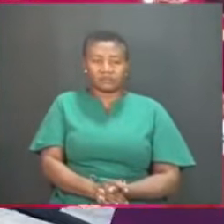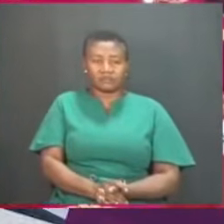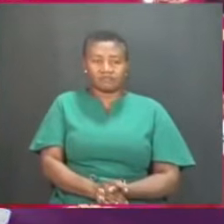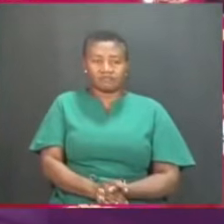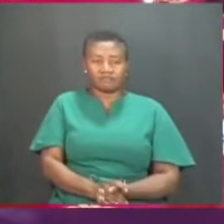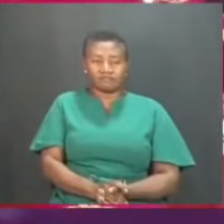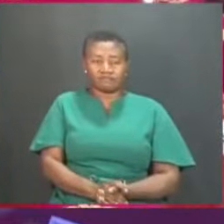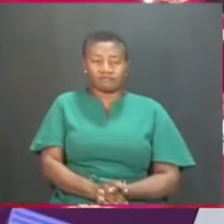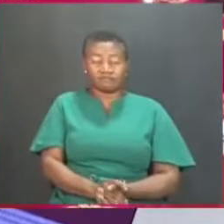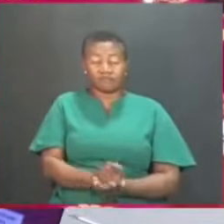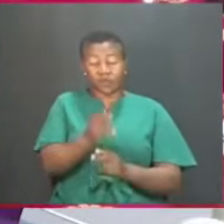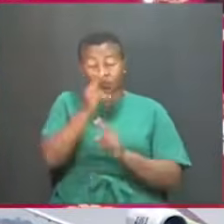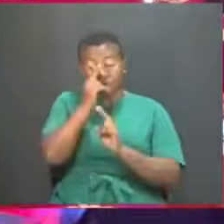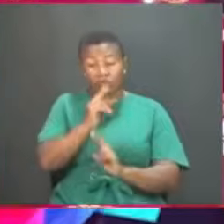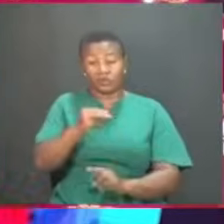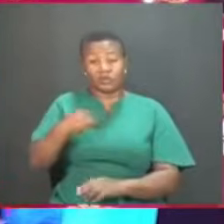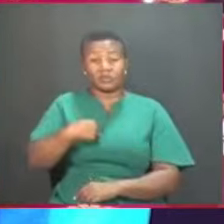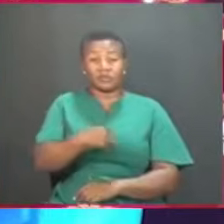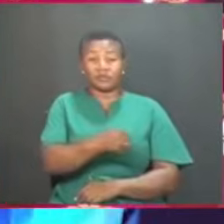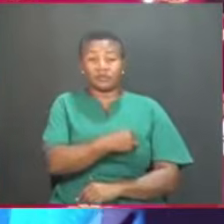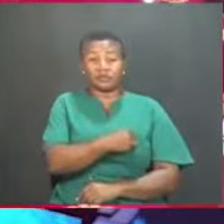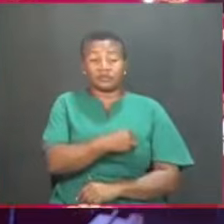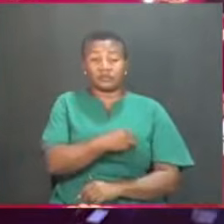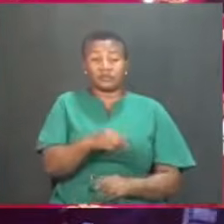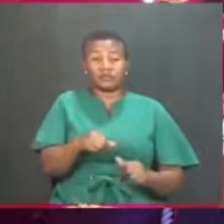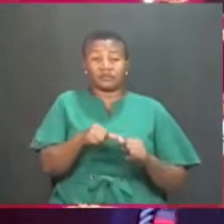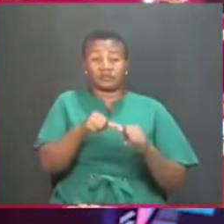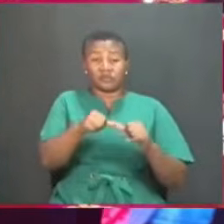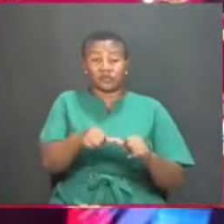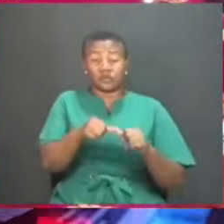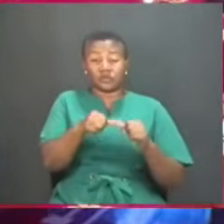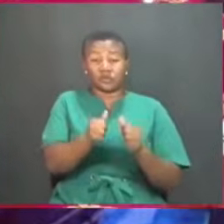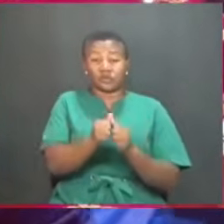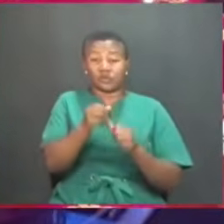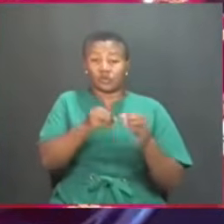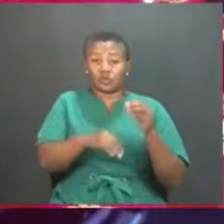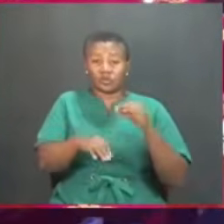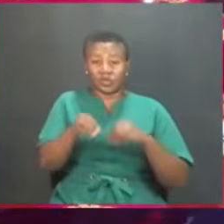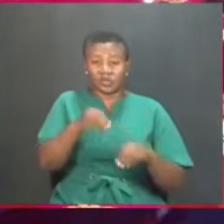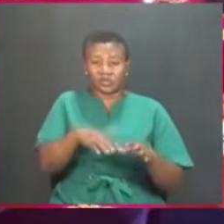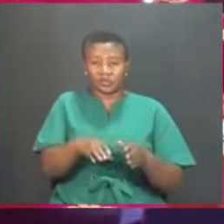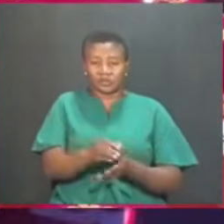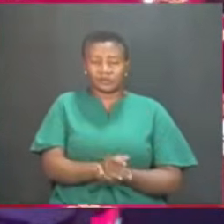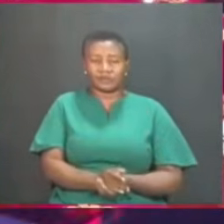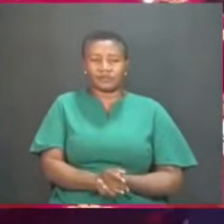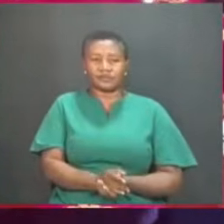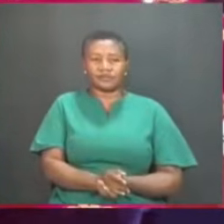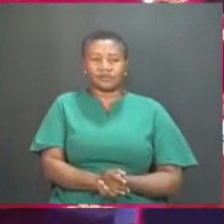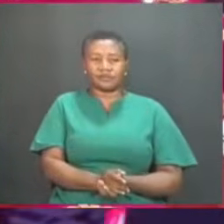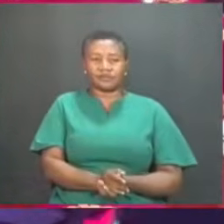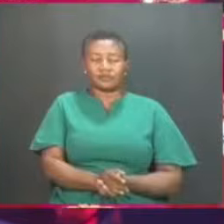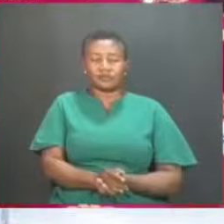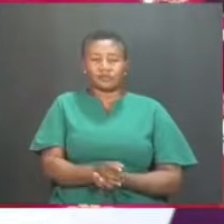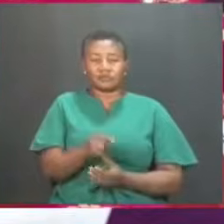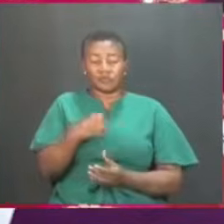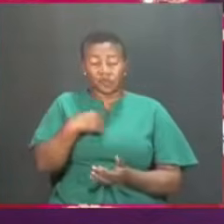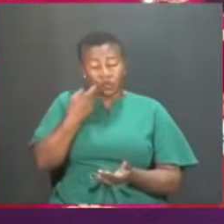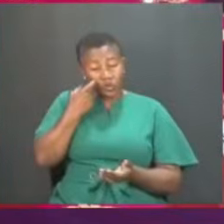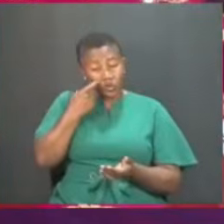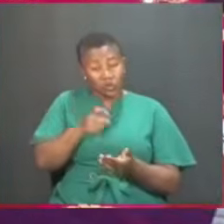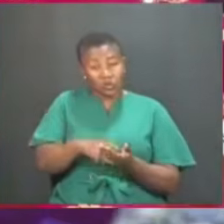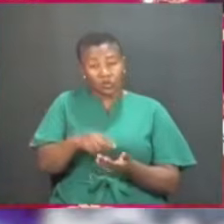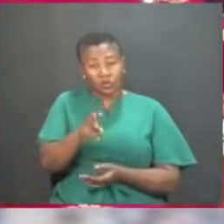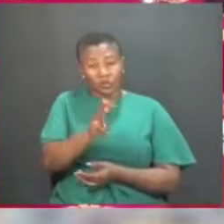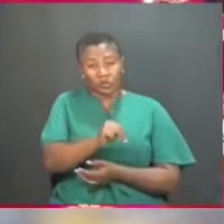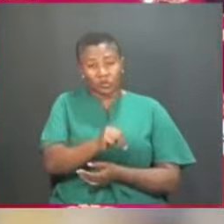Honorable members, we will continue with the comments, and I had earlier on recognized him, so he